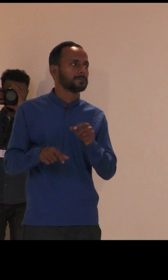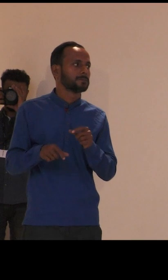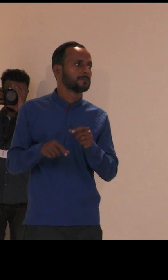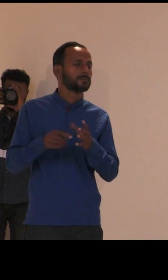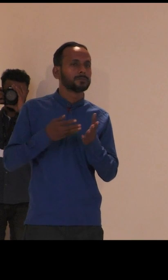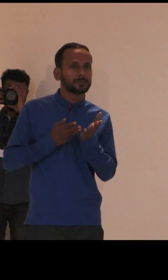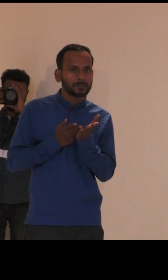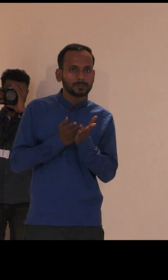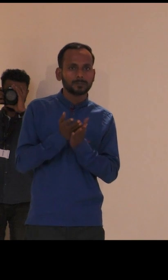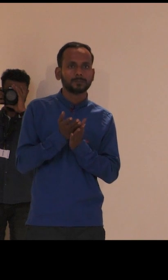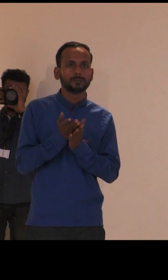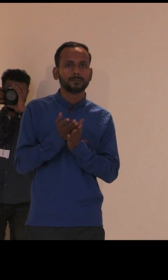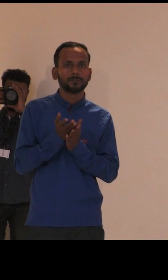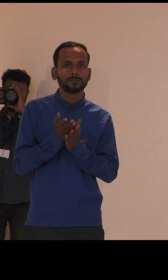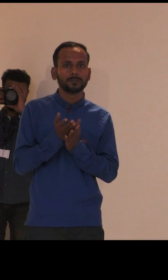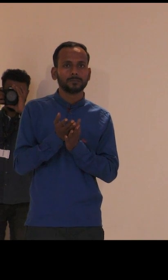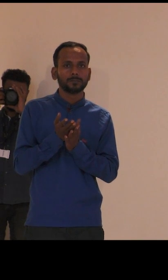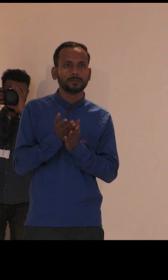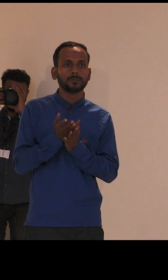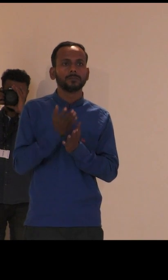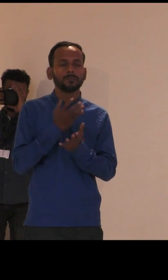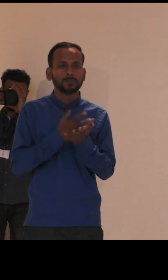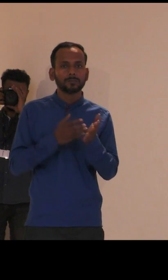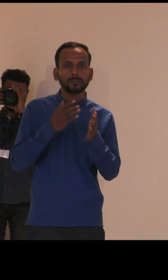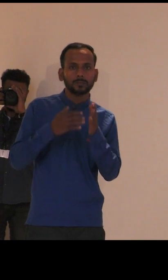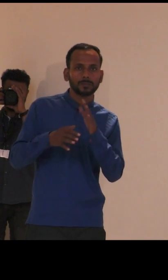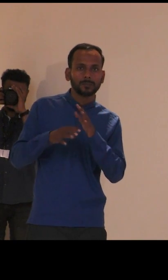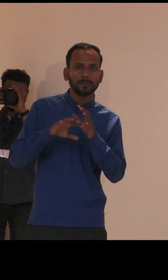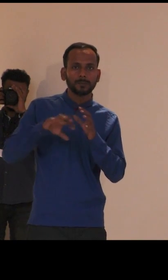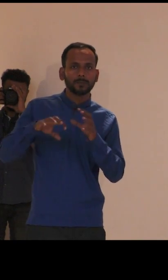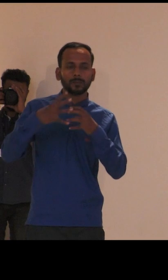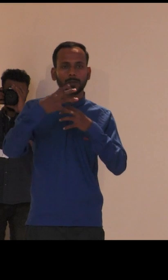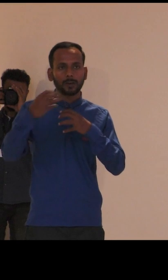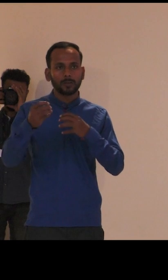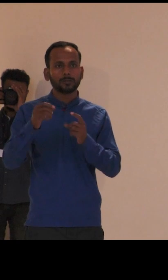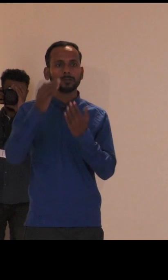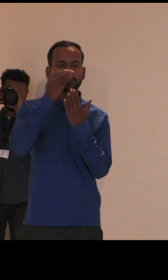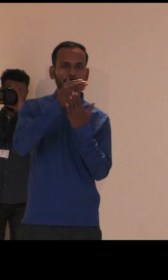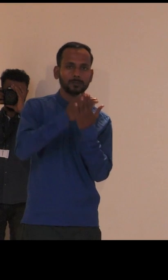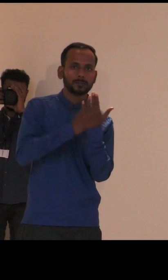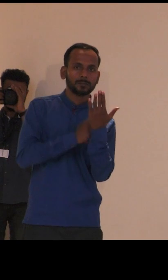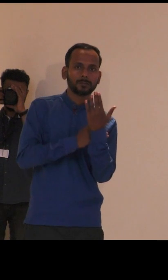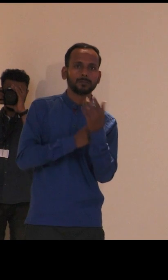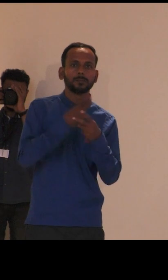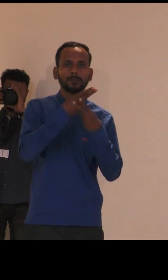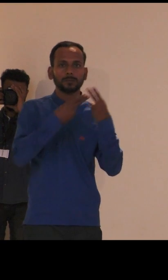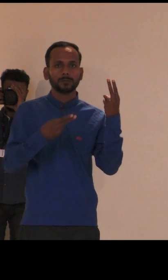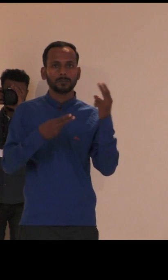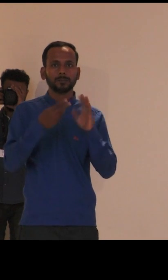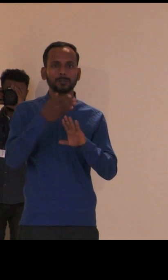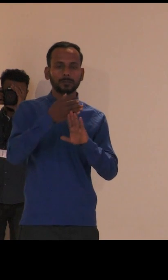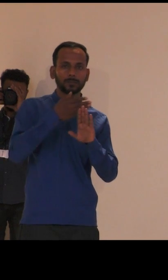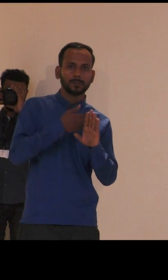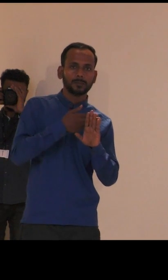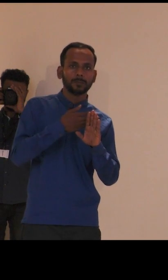The way we disseminate PARI and our outreach program now, there's a story behind how